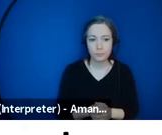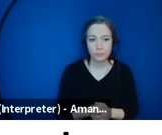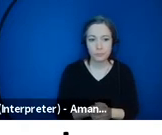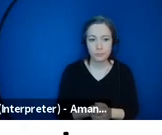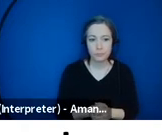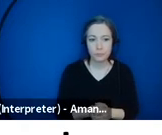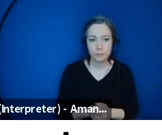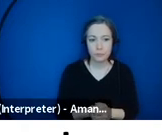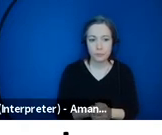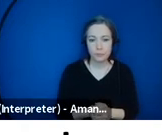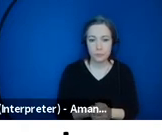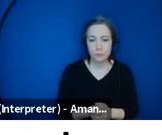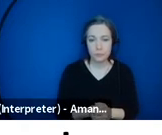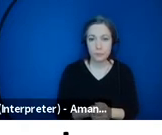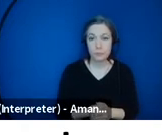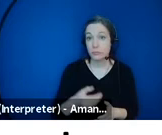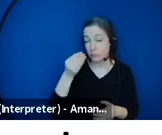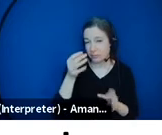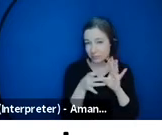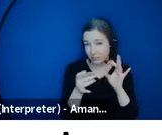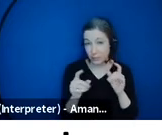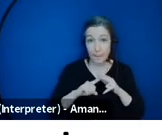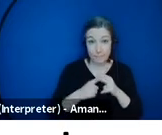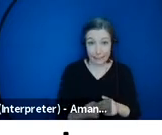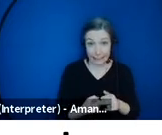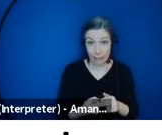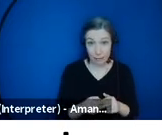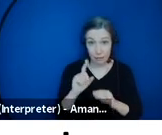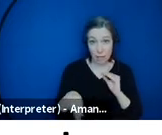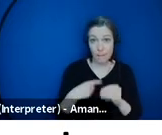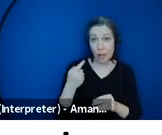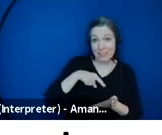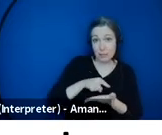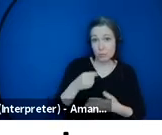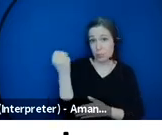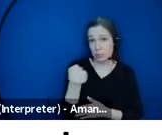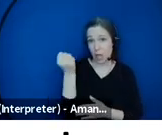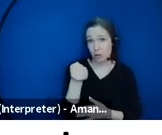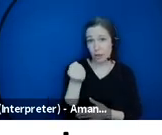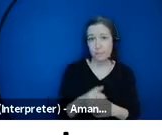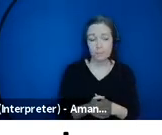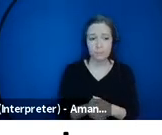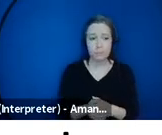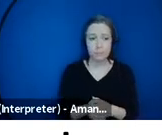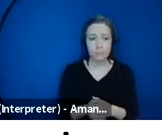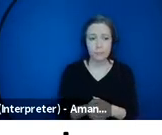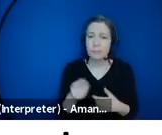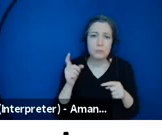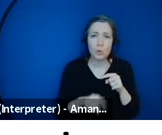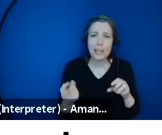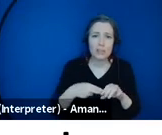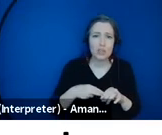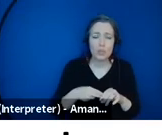And this is the event that I mentioned at the very beginning about Saturday, even if you can't join the live event that